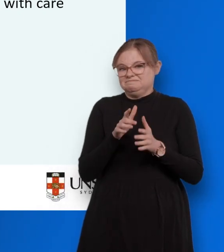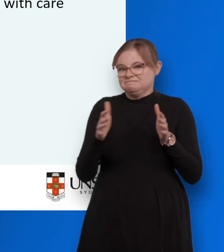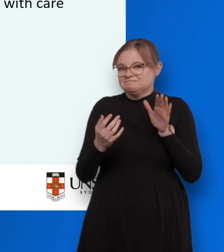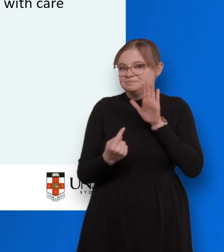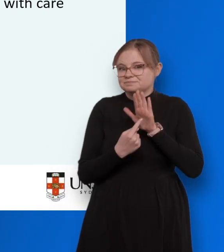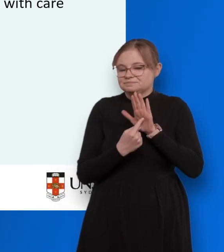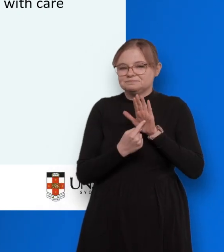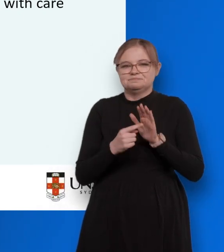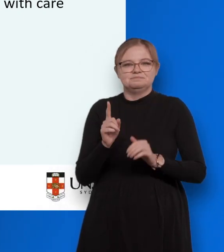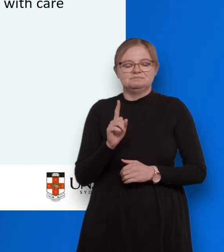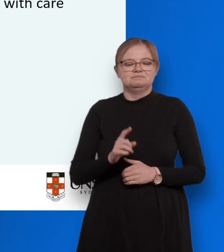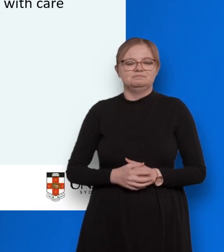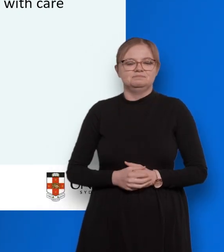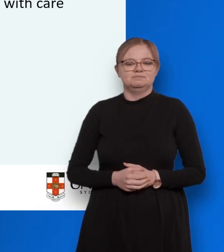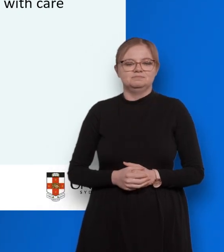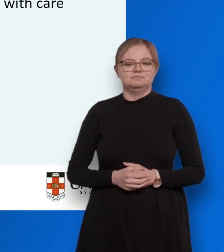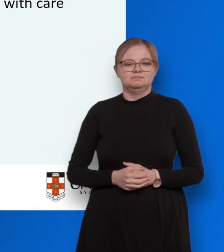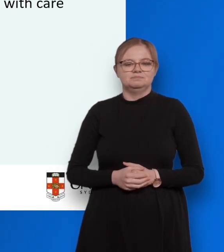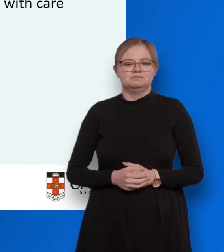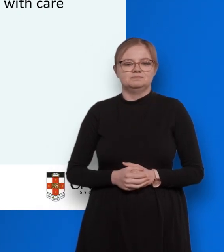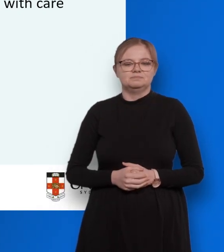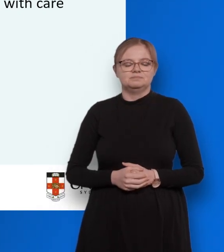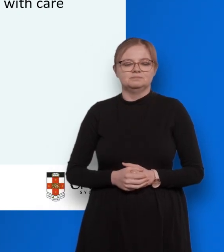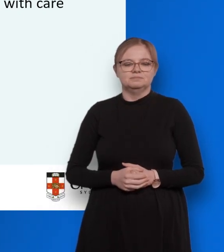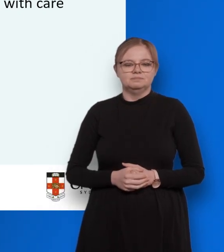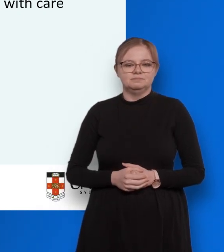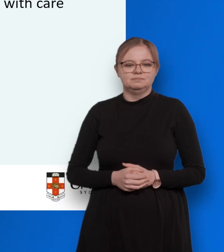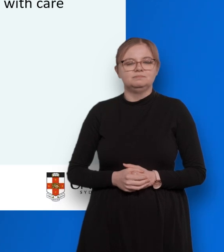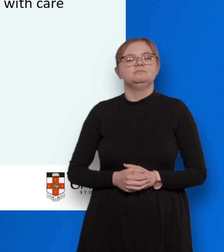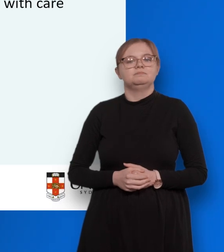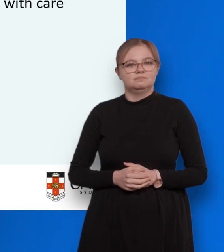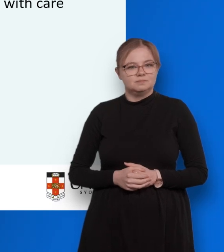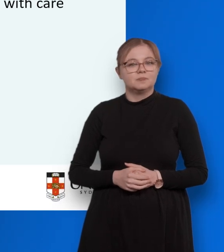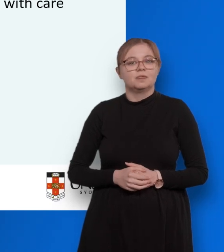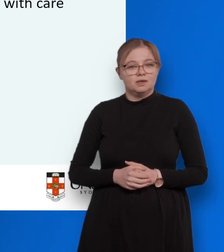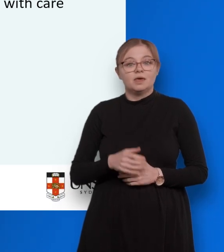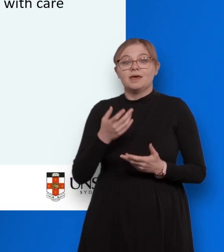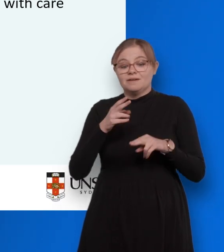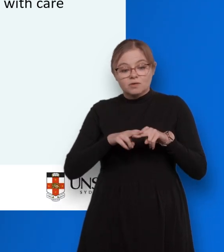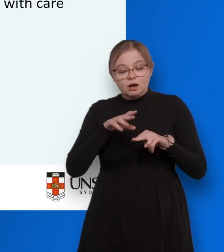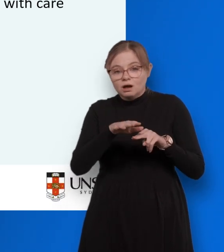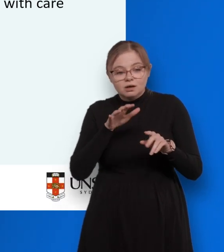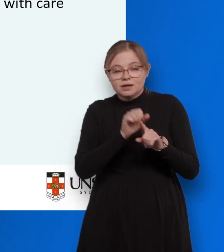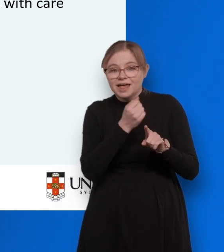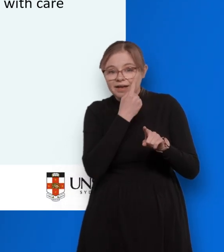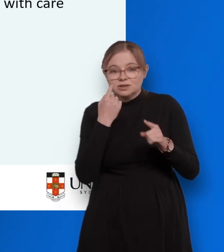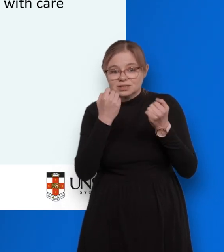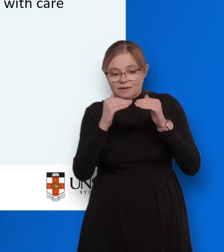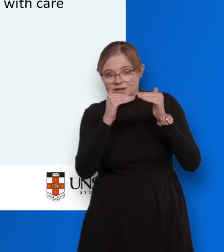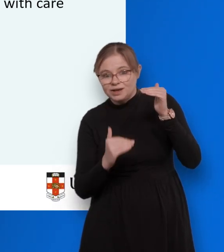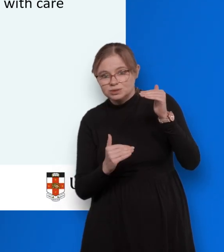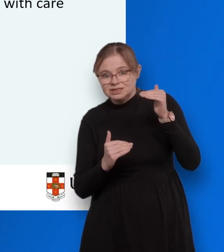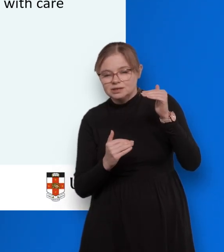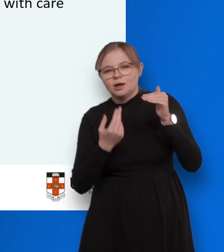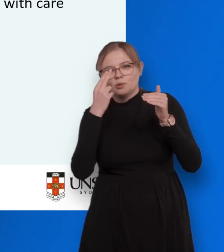is perhaps to go in with anonymization where there is evidence of inequity that could be solved. So